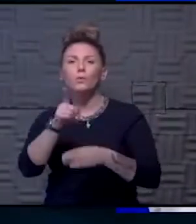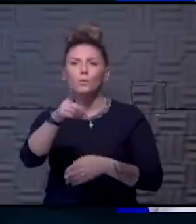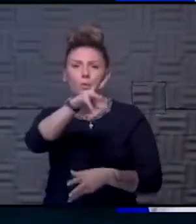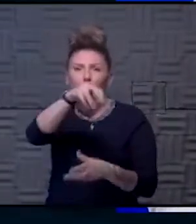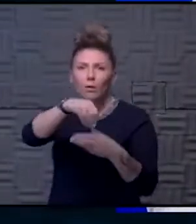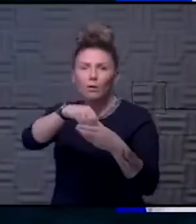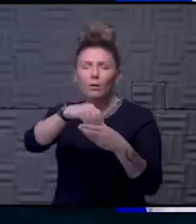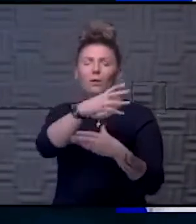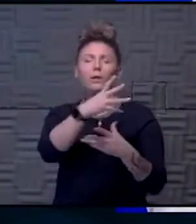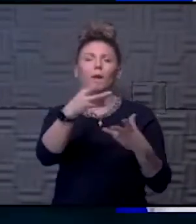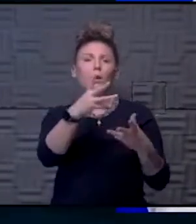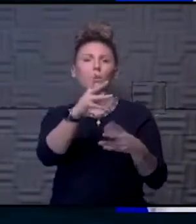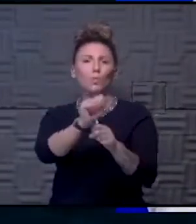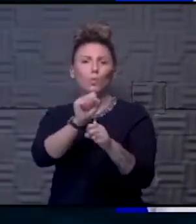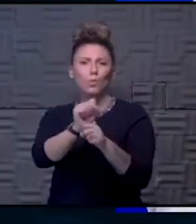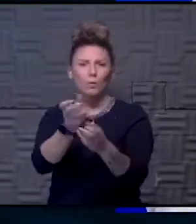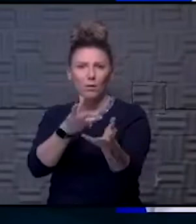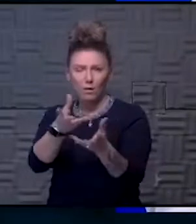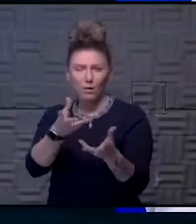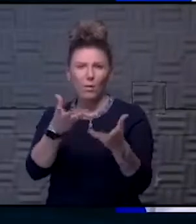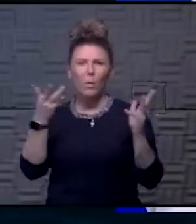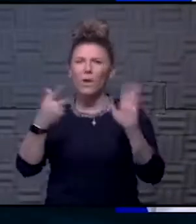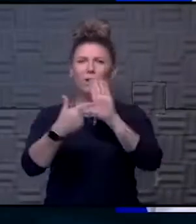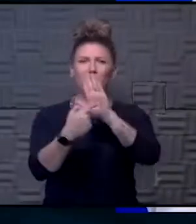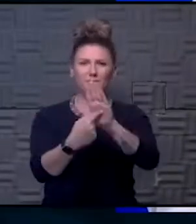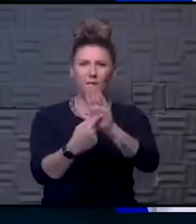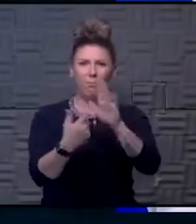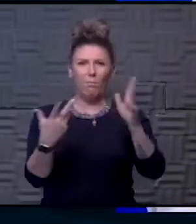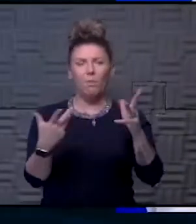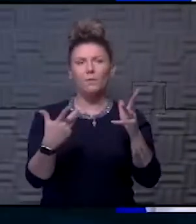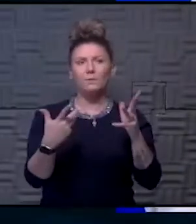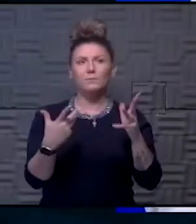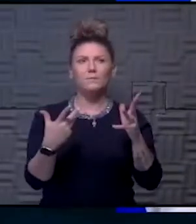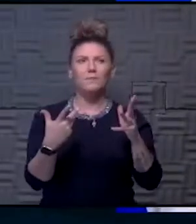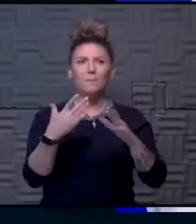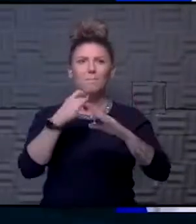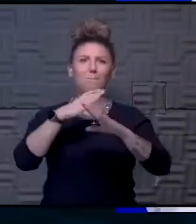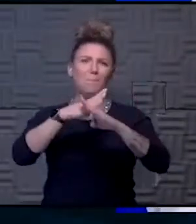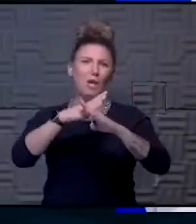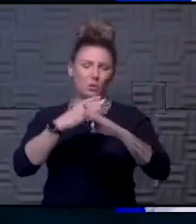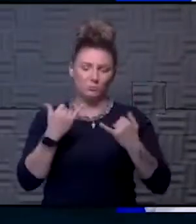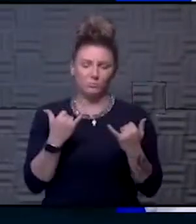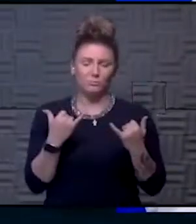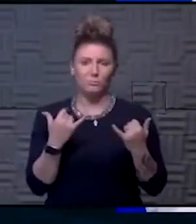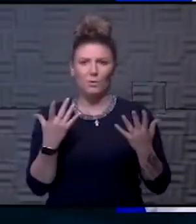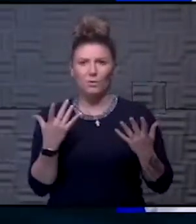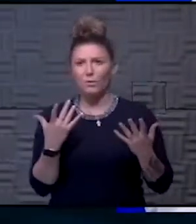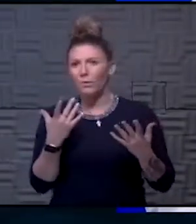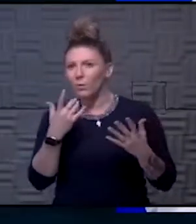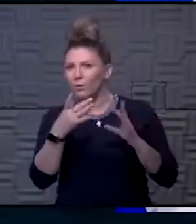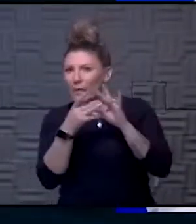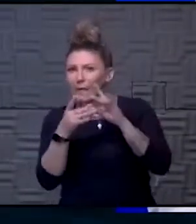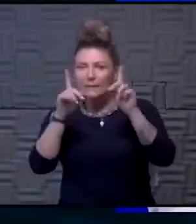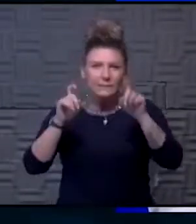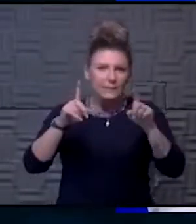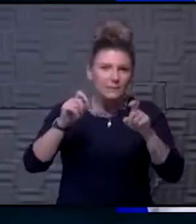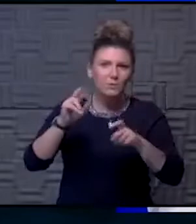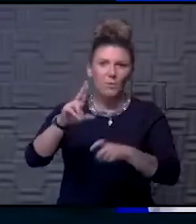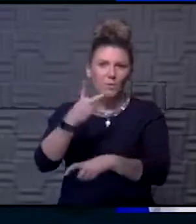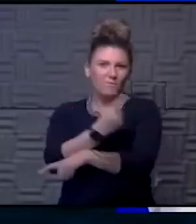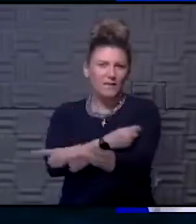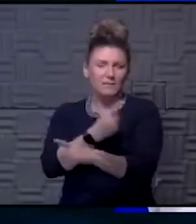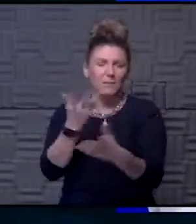and serving. What are some examples of the current barriers, either to testing or to vaccination?